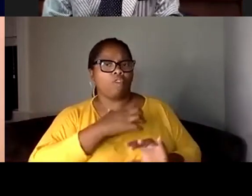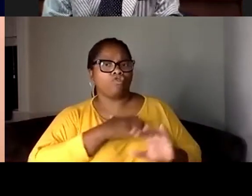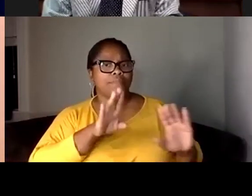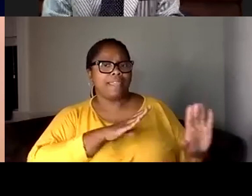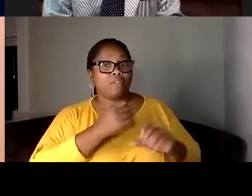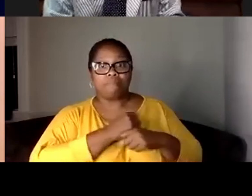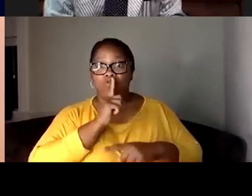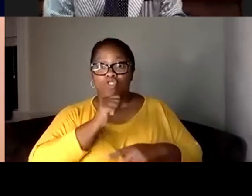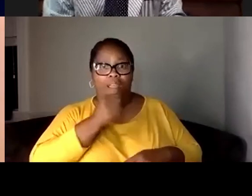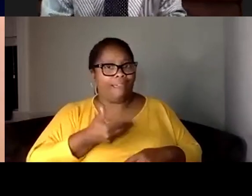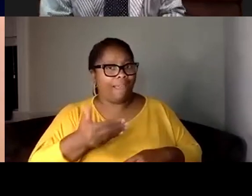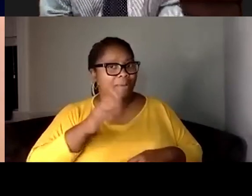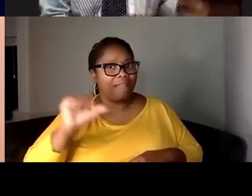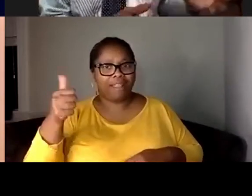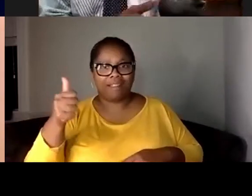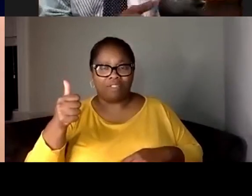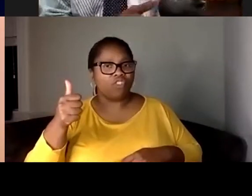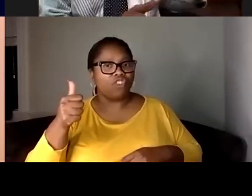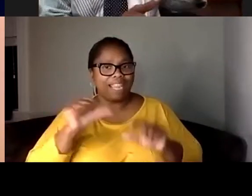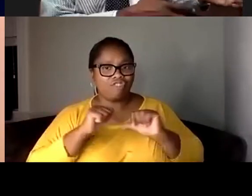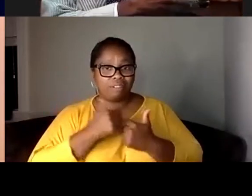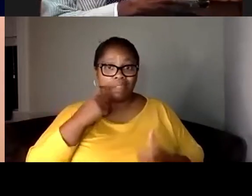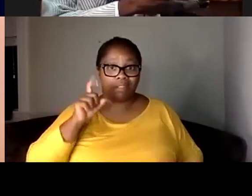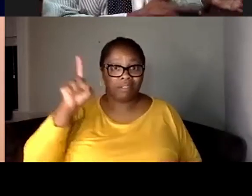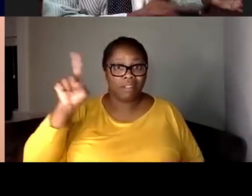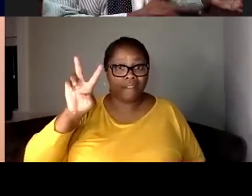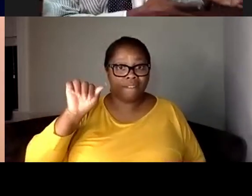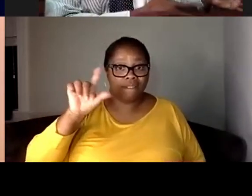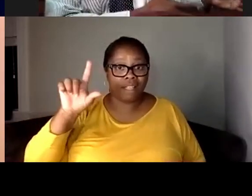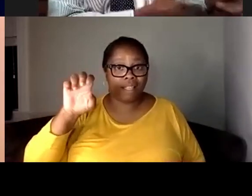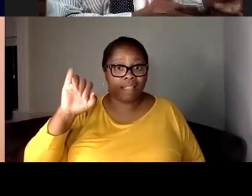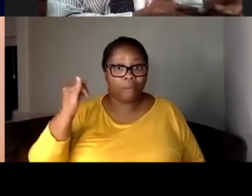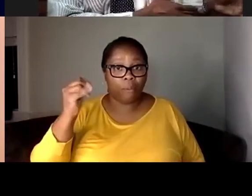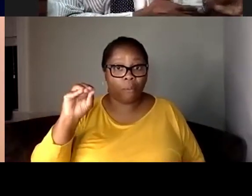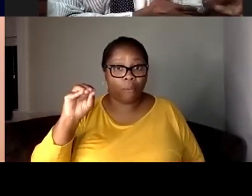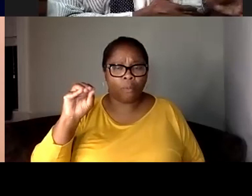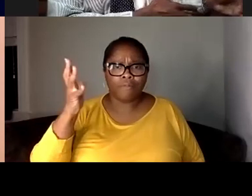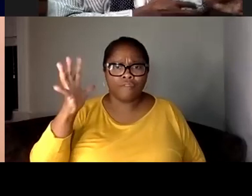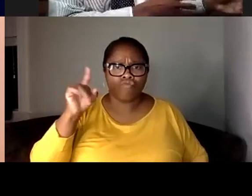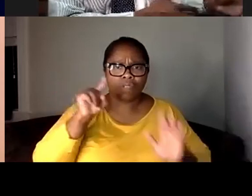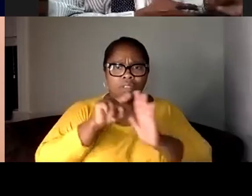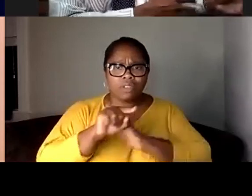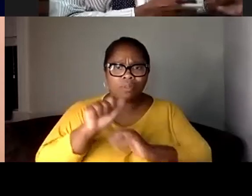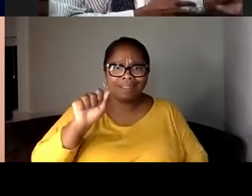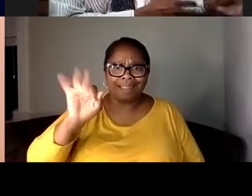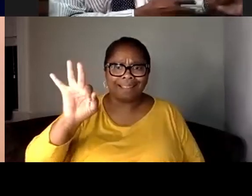in the Department of Vallejo, they've killed 19 individuals